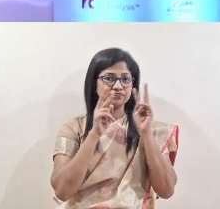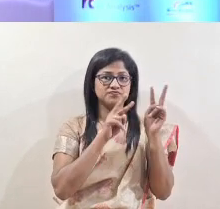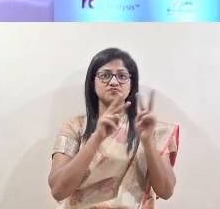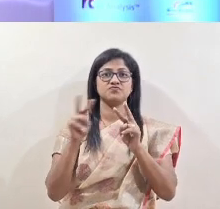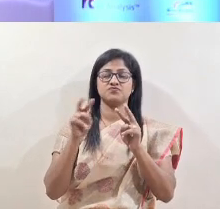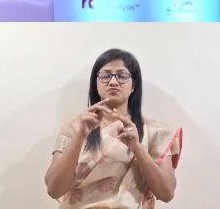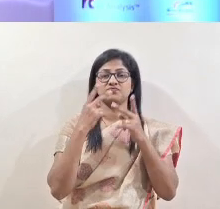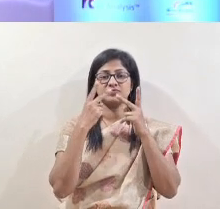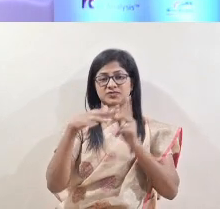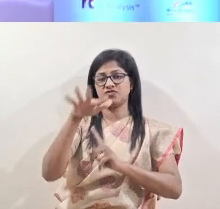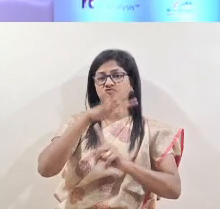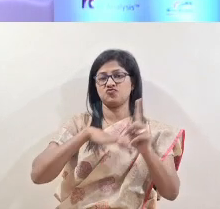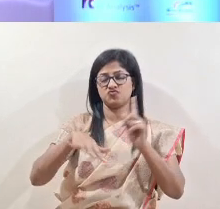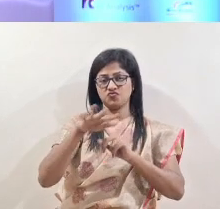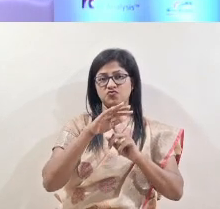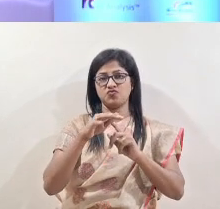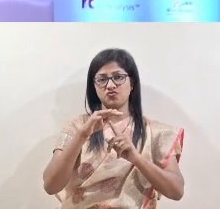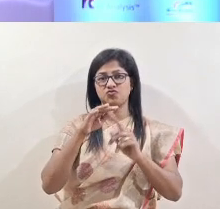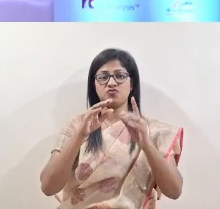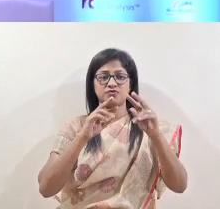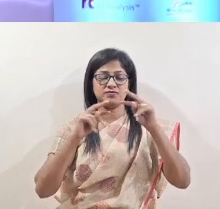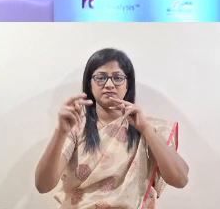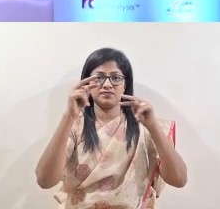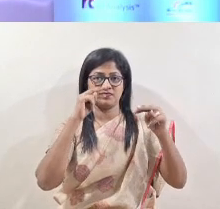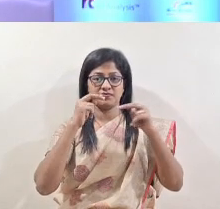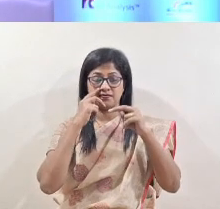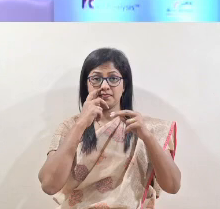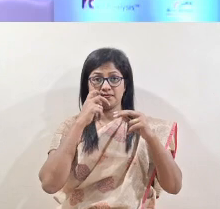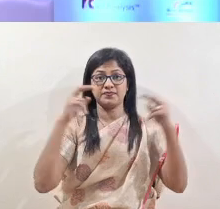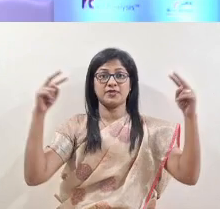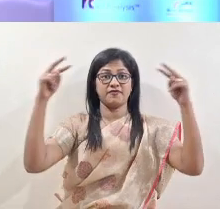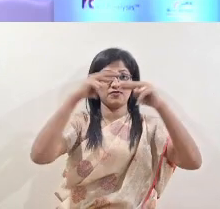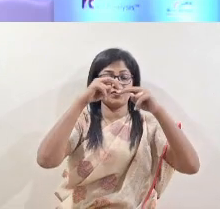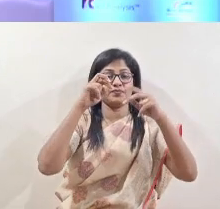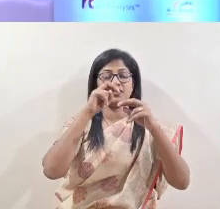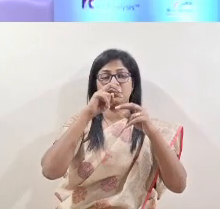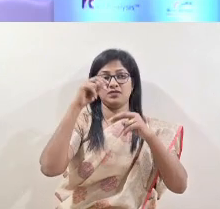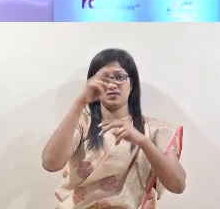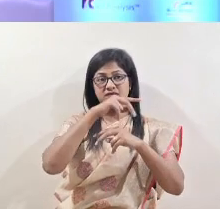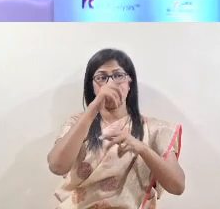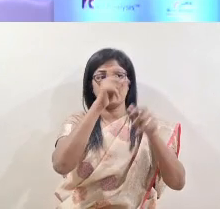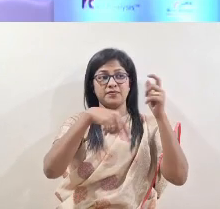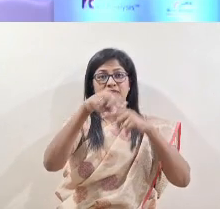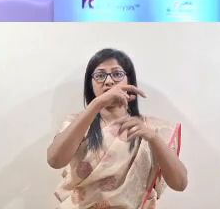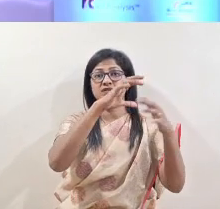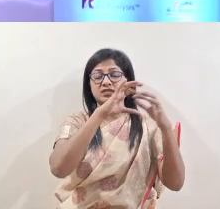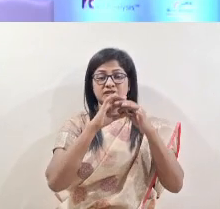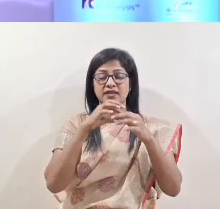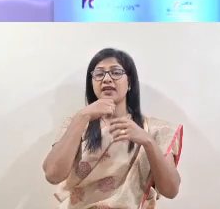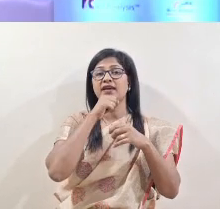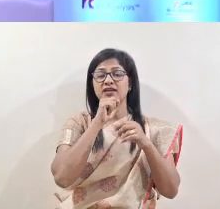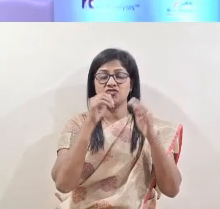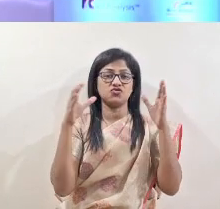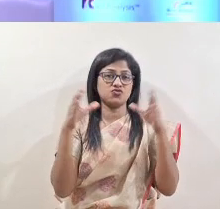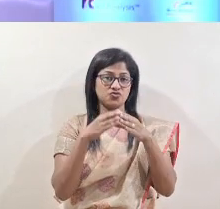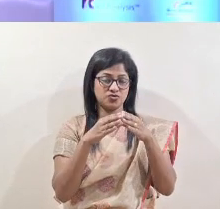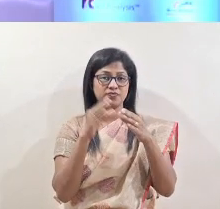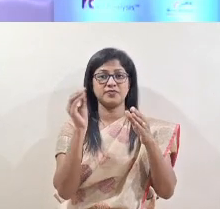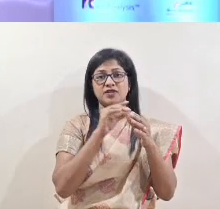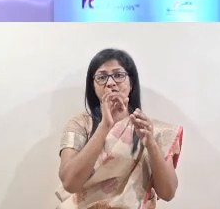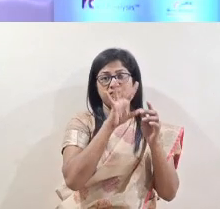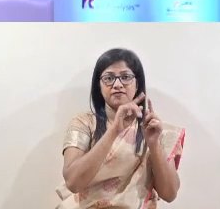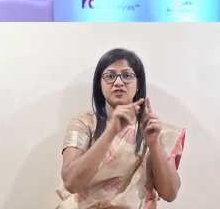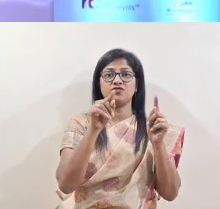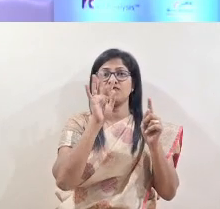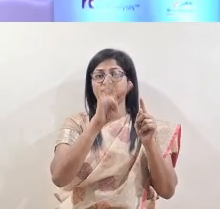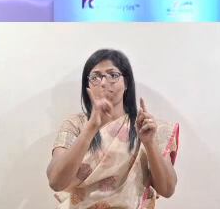the sociodynamic characteristics of the footover bridge. In that, the maximum number of respondents belongs to the age group of 15